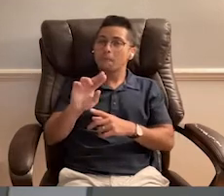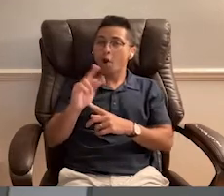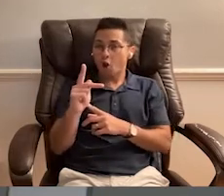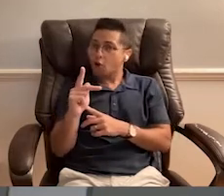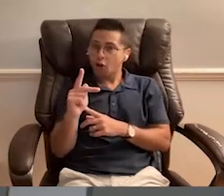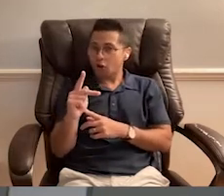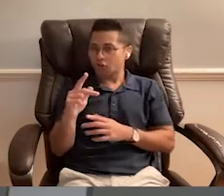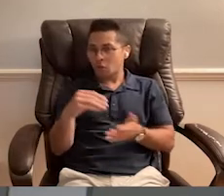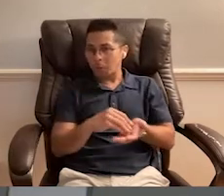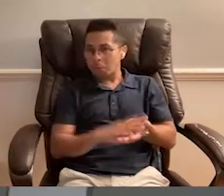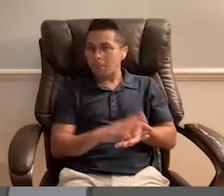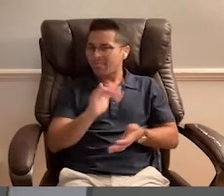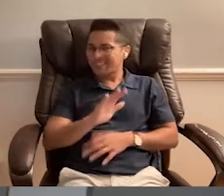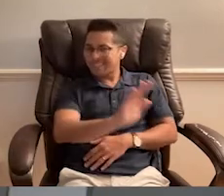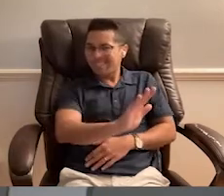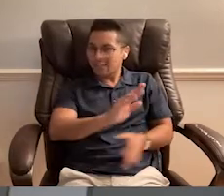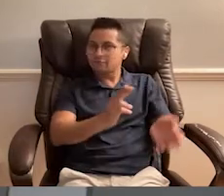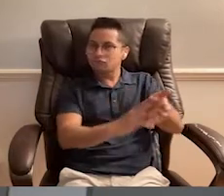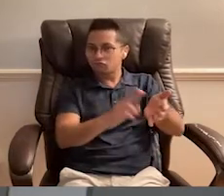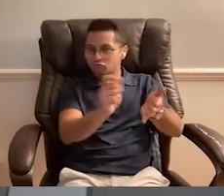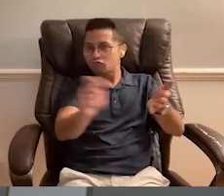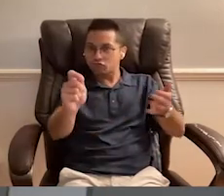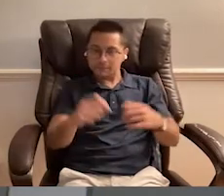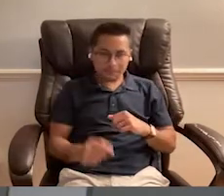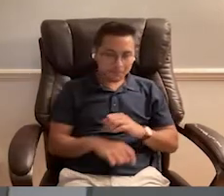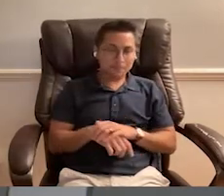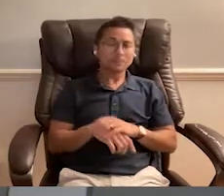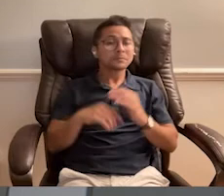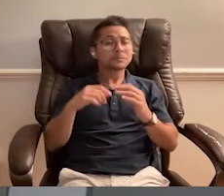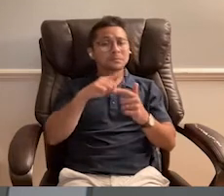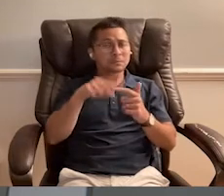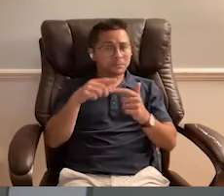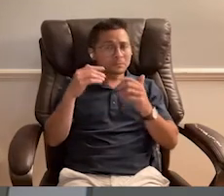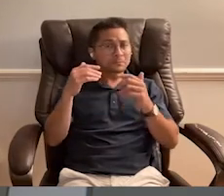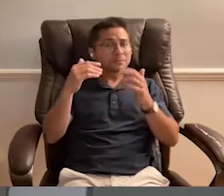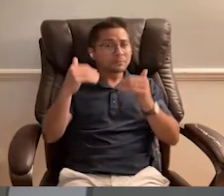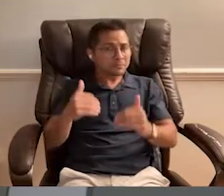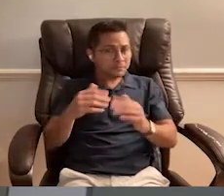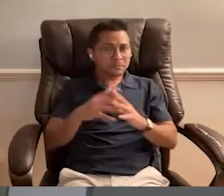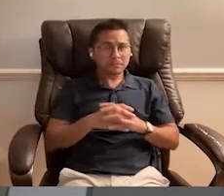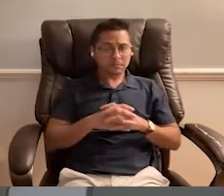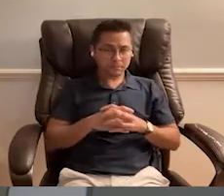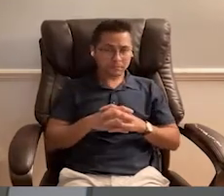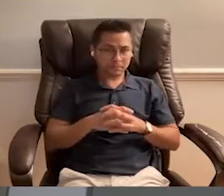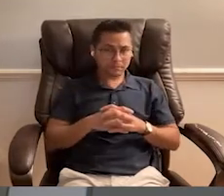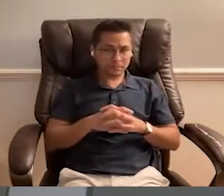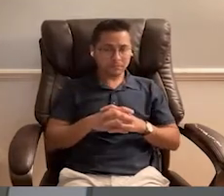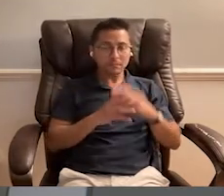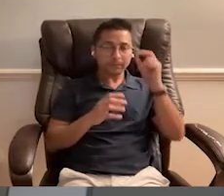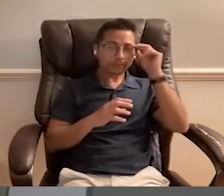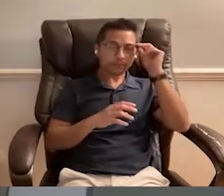statement, this is the person's mark, so we know that that's their signature. And then